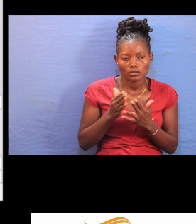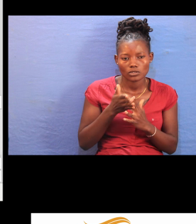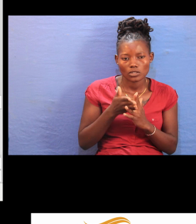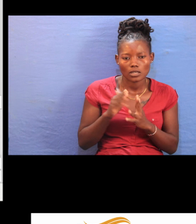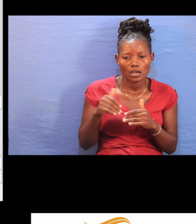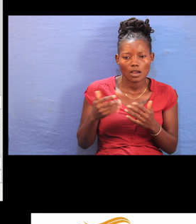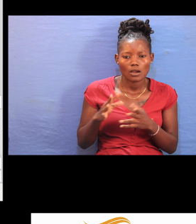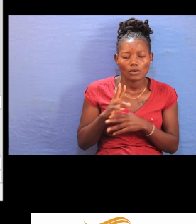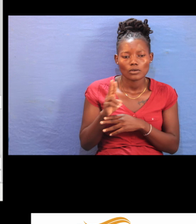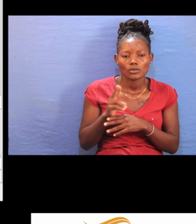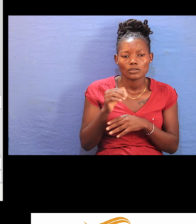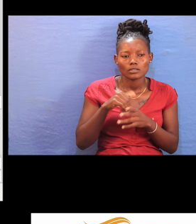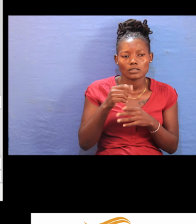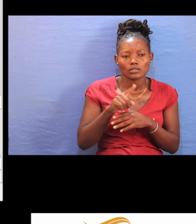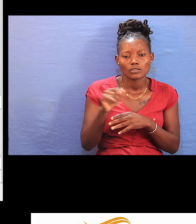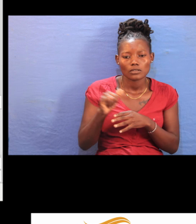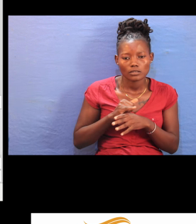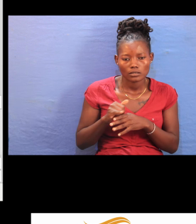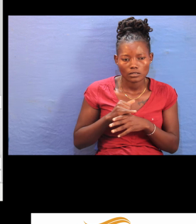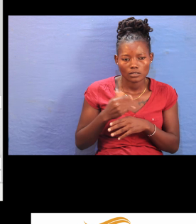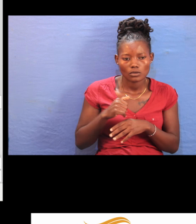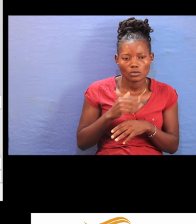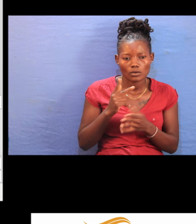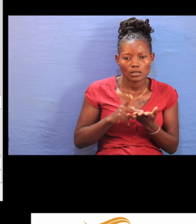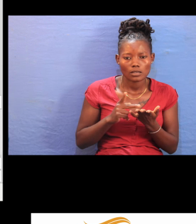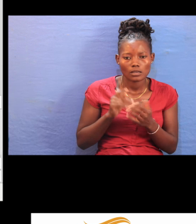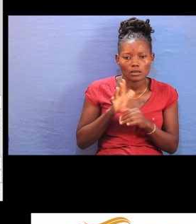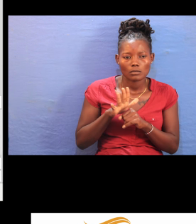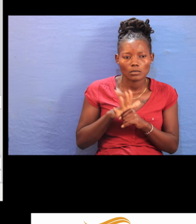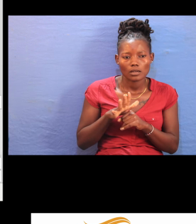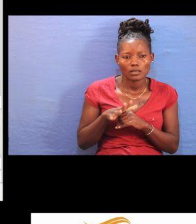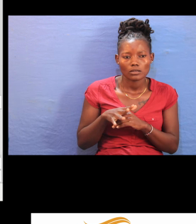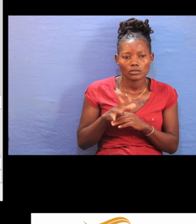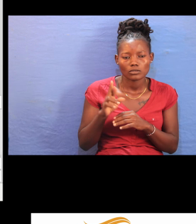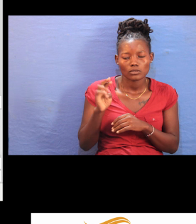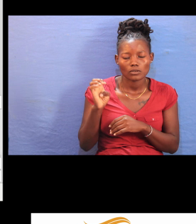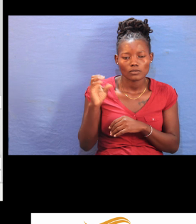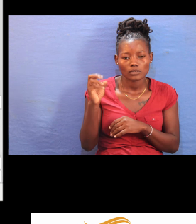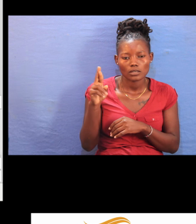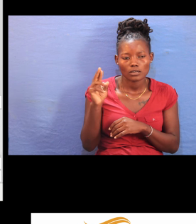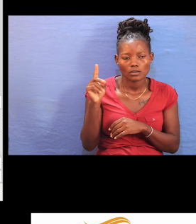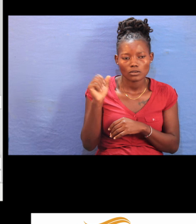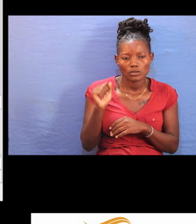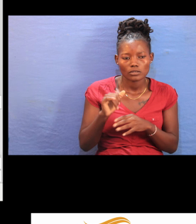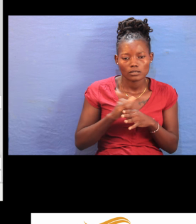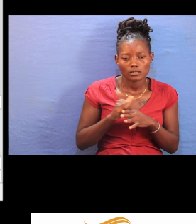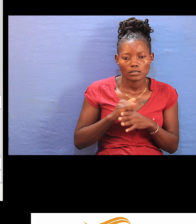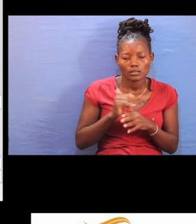in your training. We keep a lot of records in our training with our athletes.